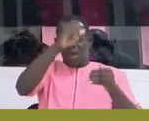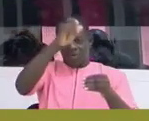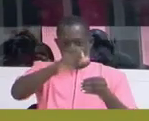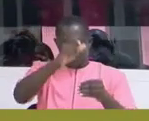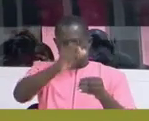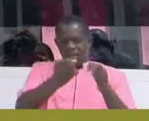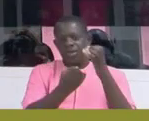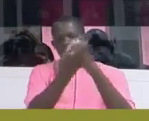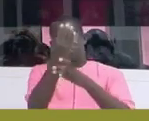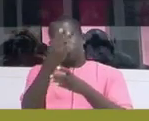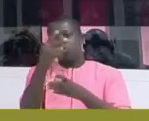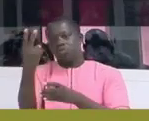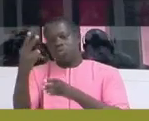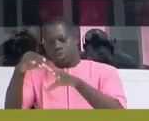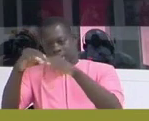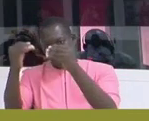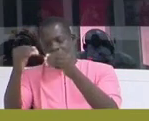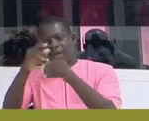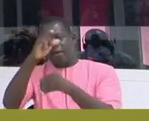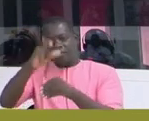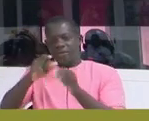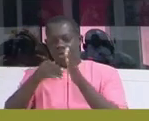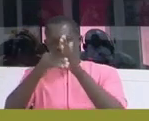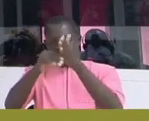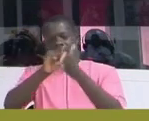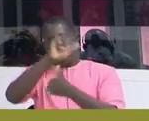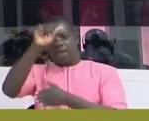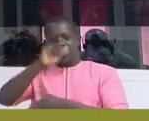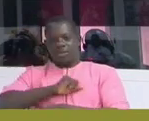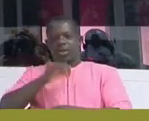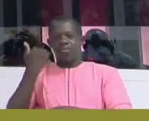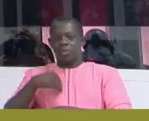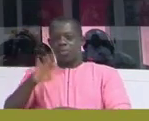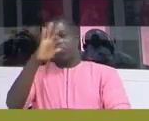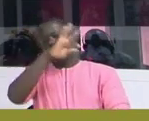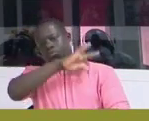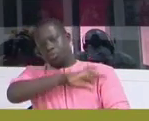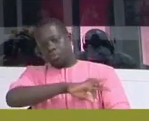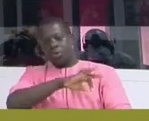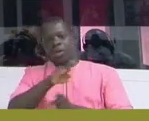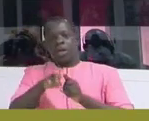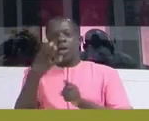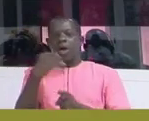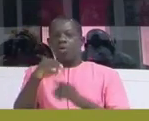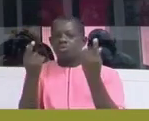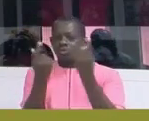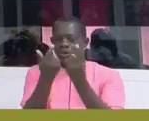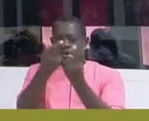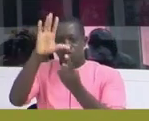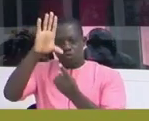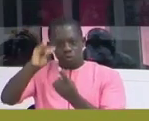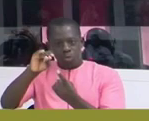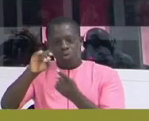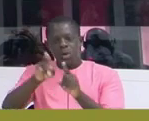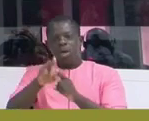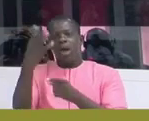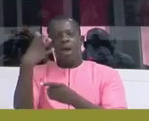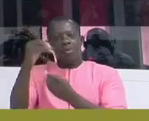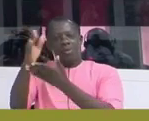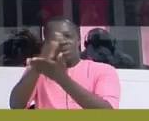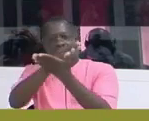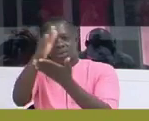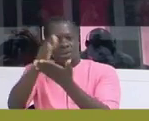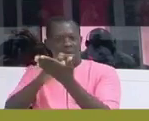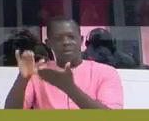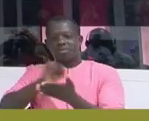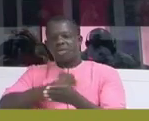2,000 was for the alkali and his people. Now how they do with what they do with this money